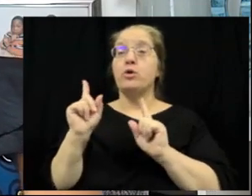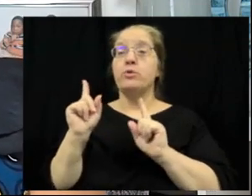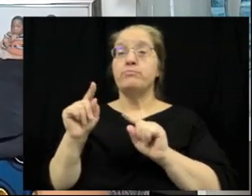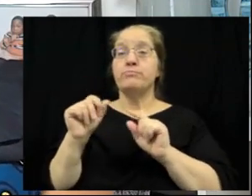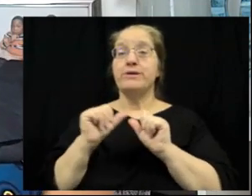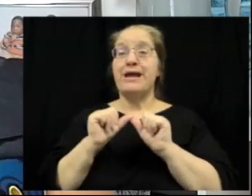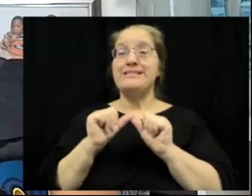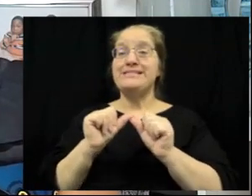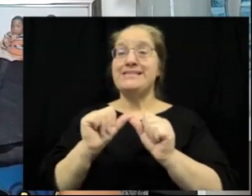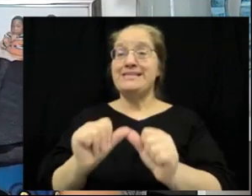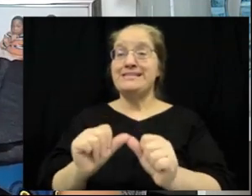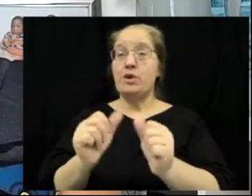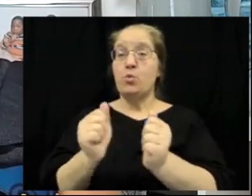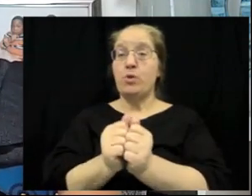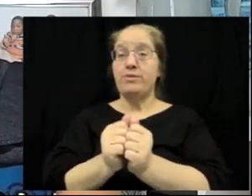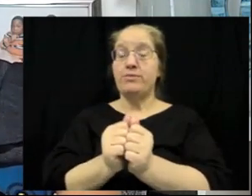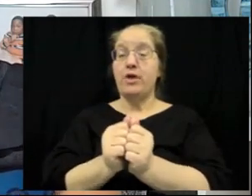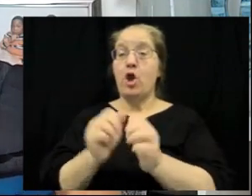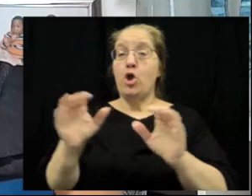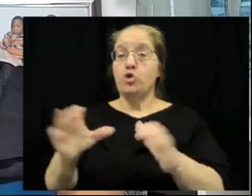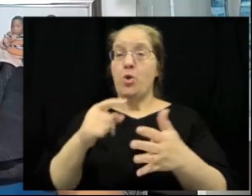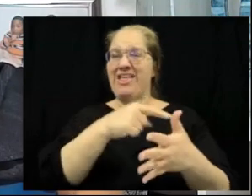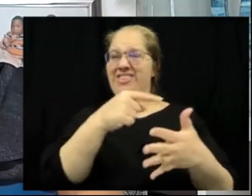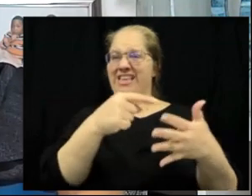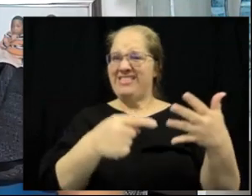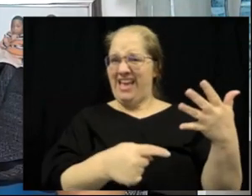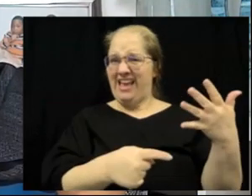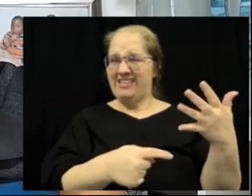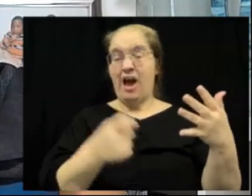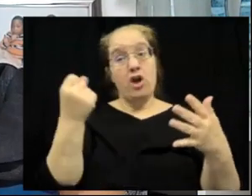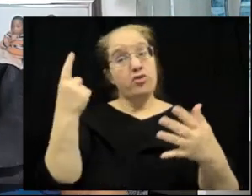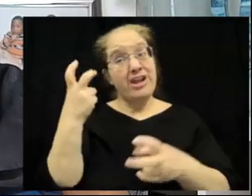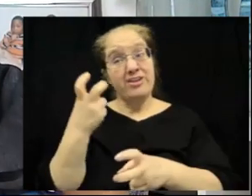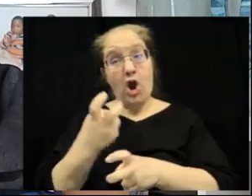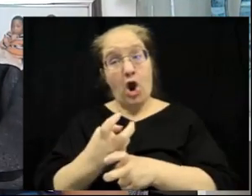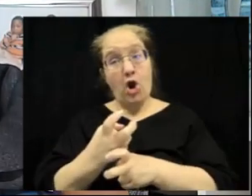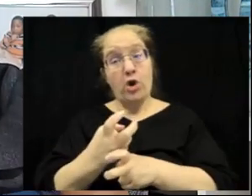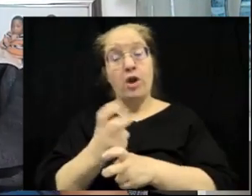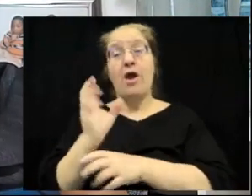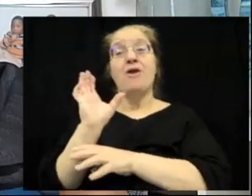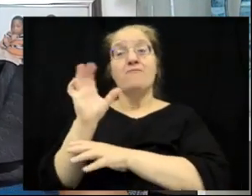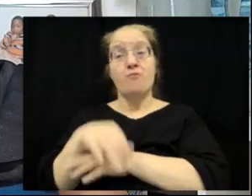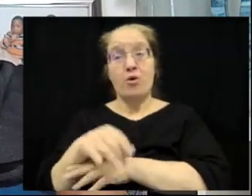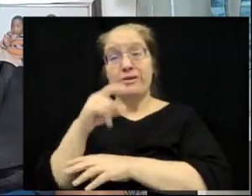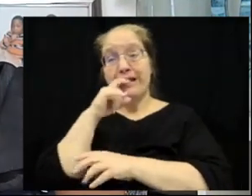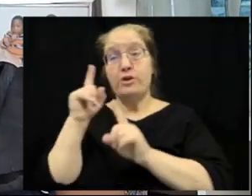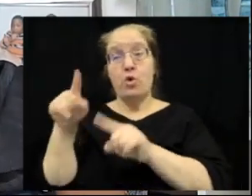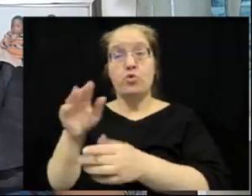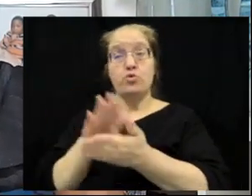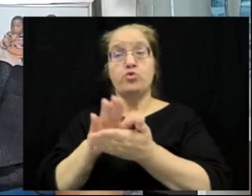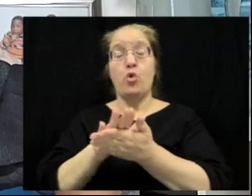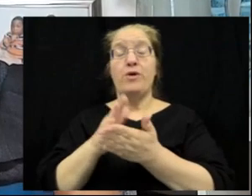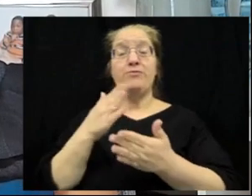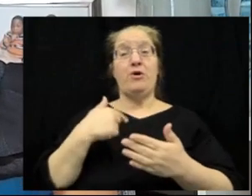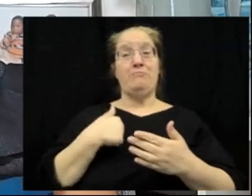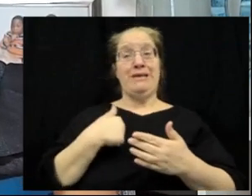with implementing these things and doing the hard thing, making him go, even when it pains